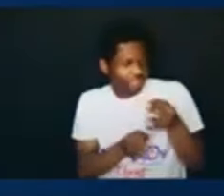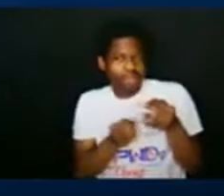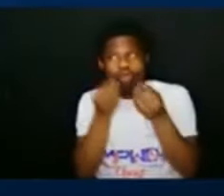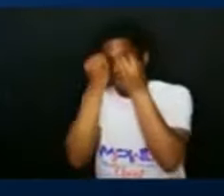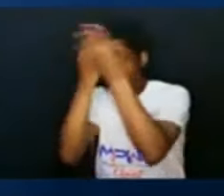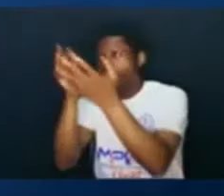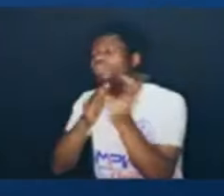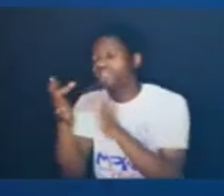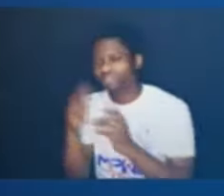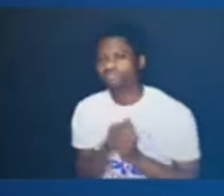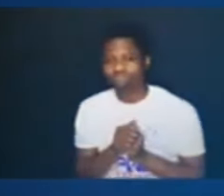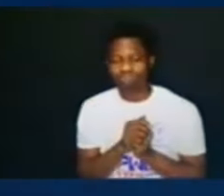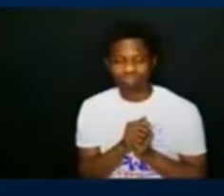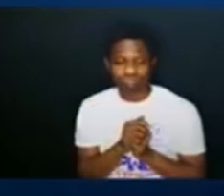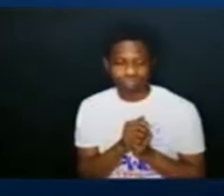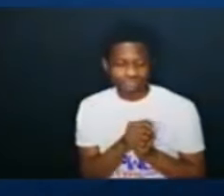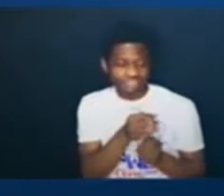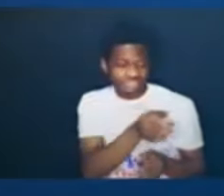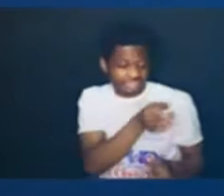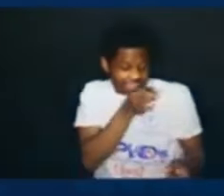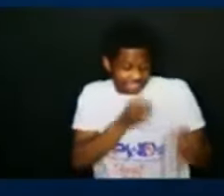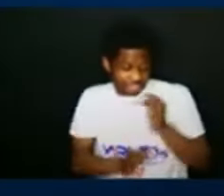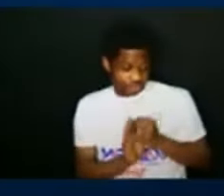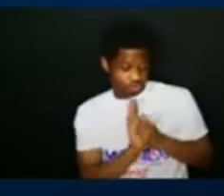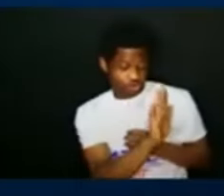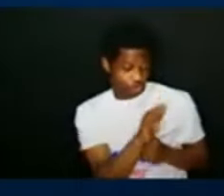story. He can waive his or her own